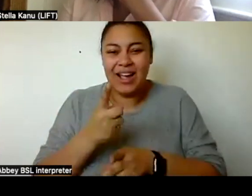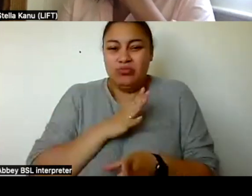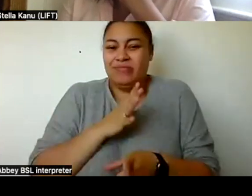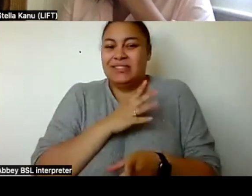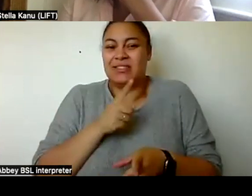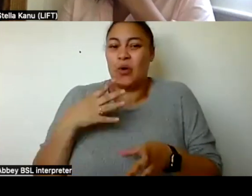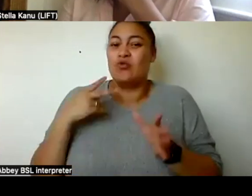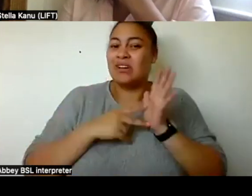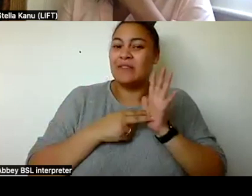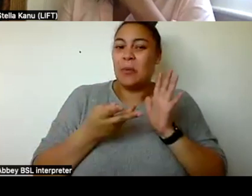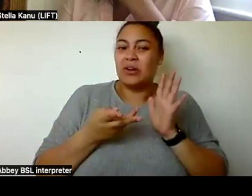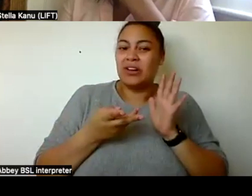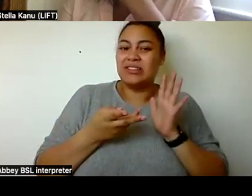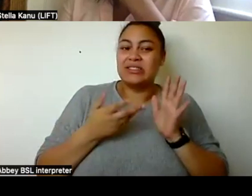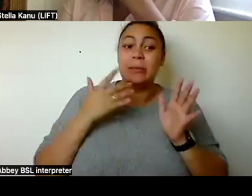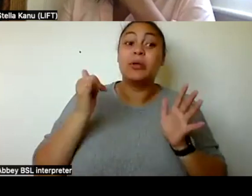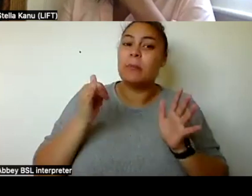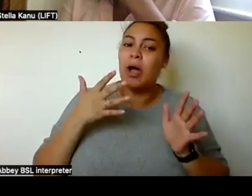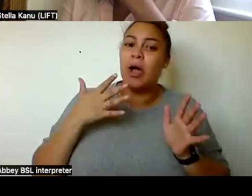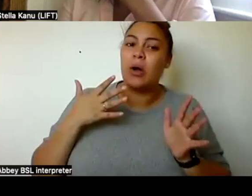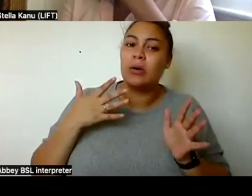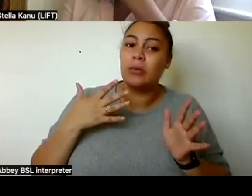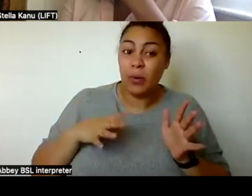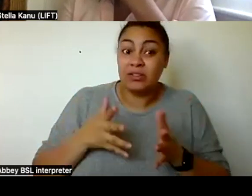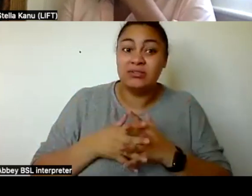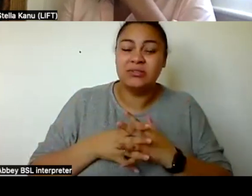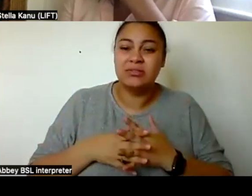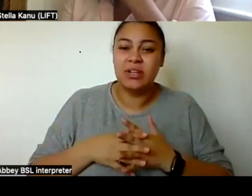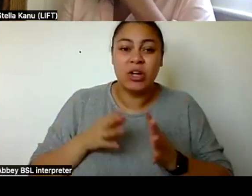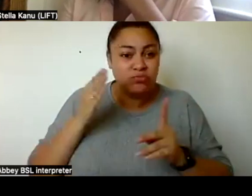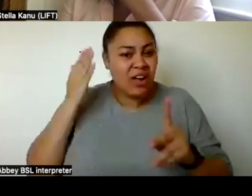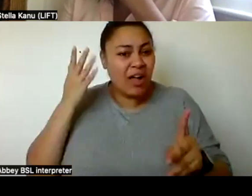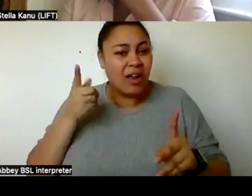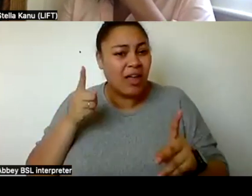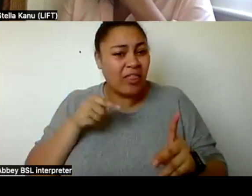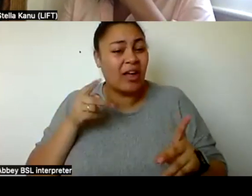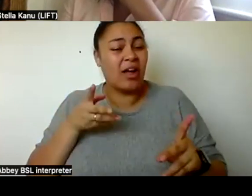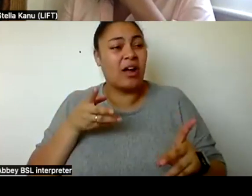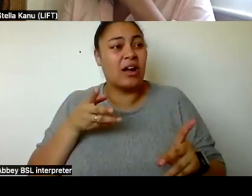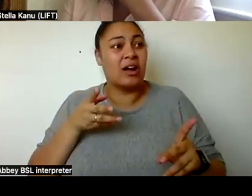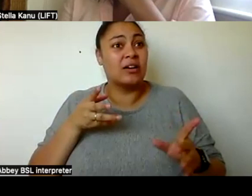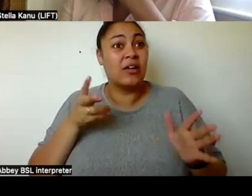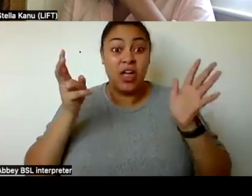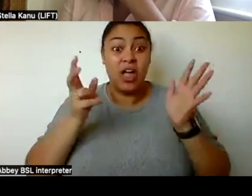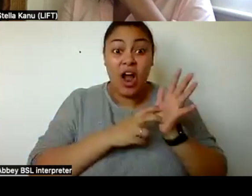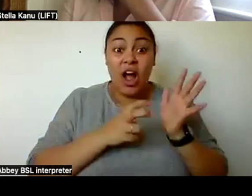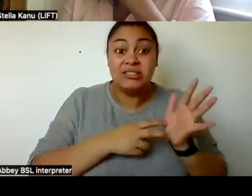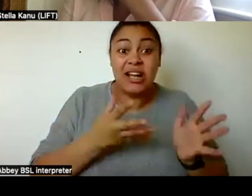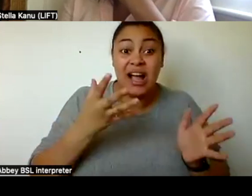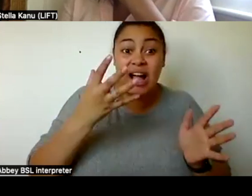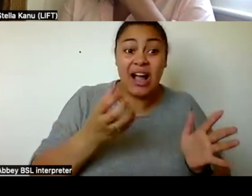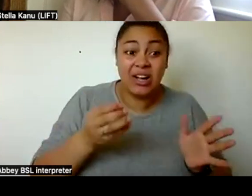from organisations that you might work with, recognising that, you know, there's a context that we're all working